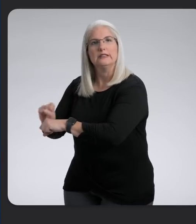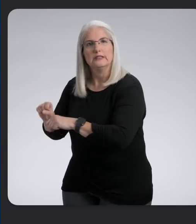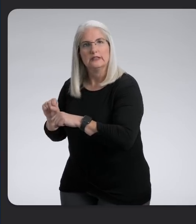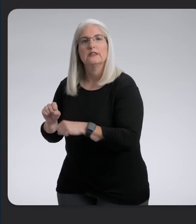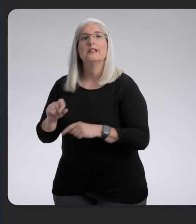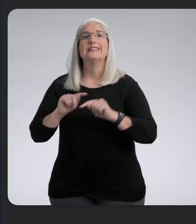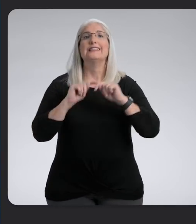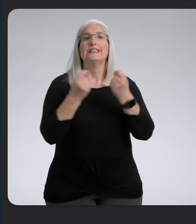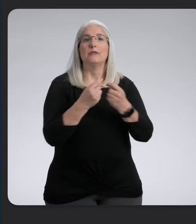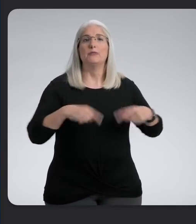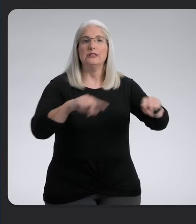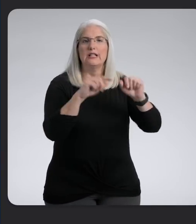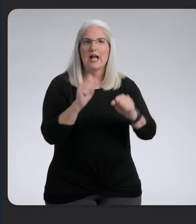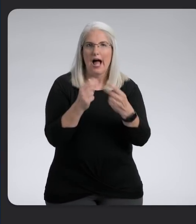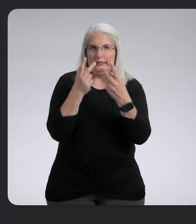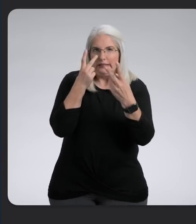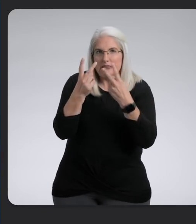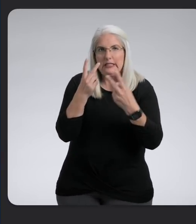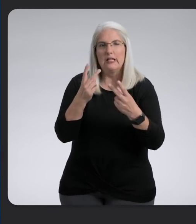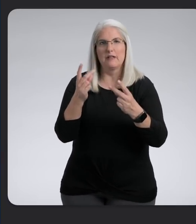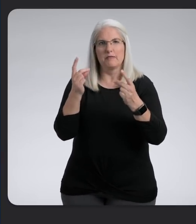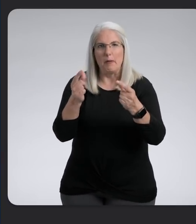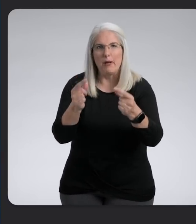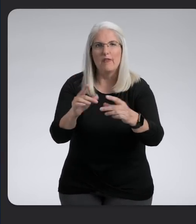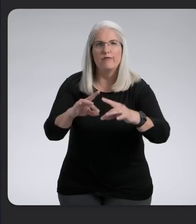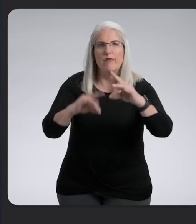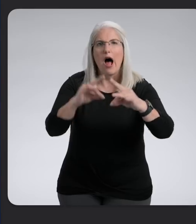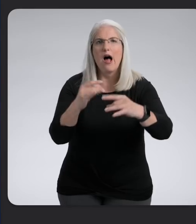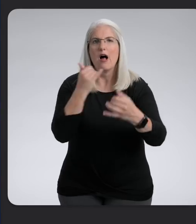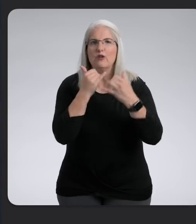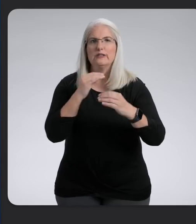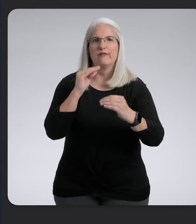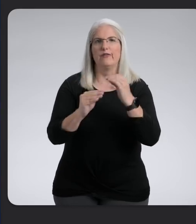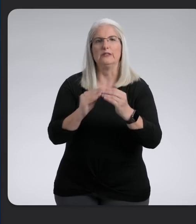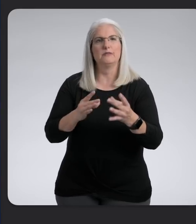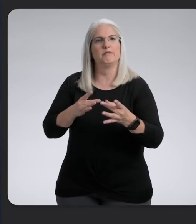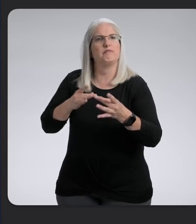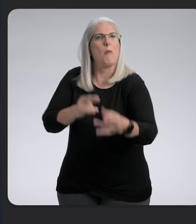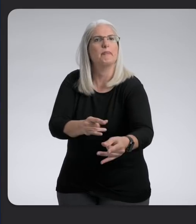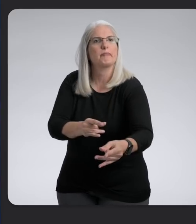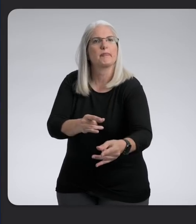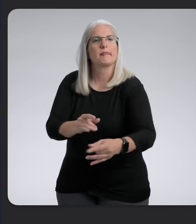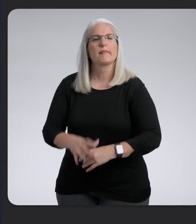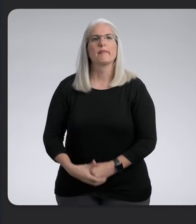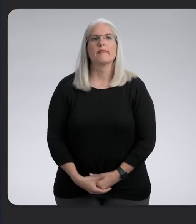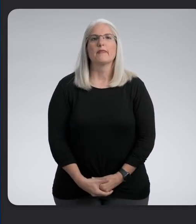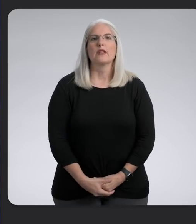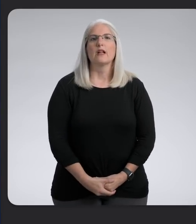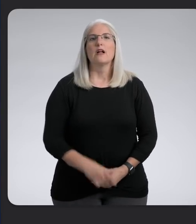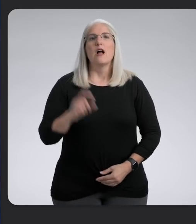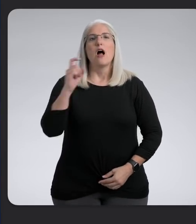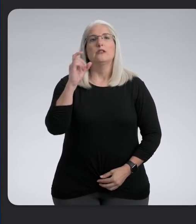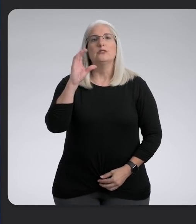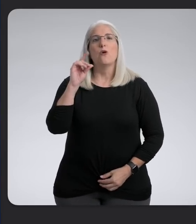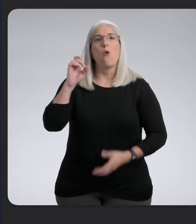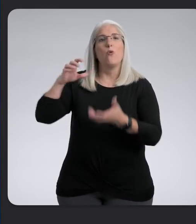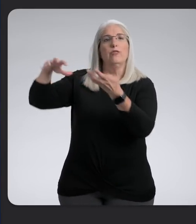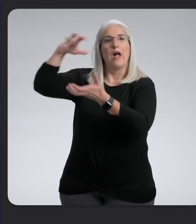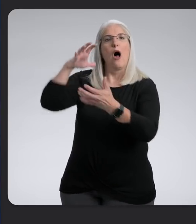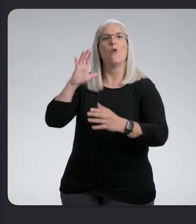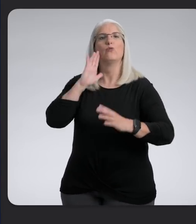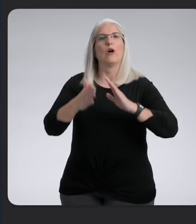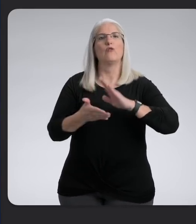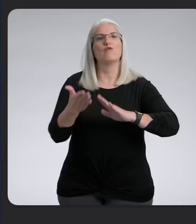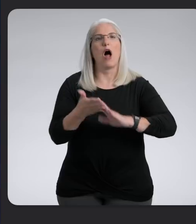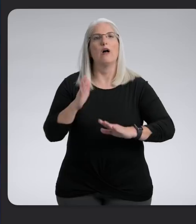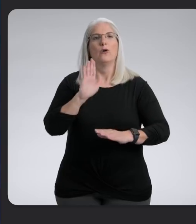errors so everyone can find and fix issues faster. Then, Xcode Cloud runs your automated tests in parallel so they